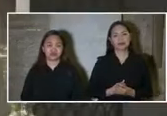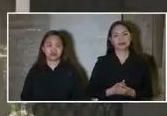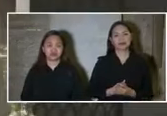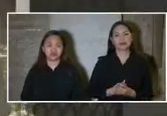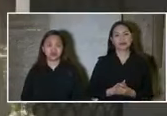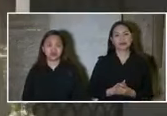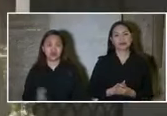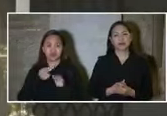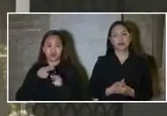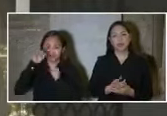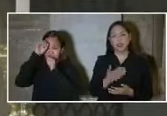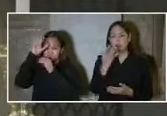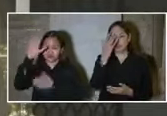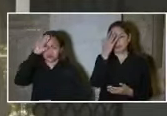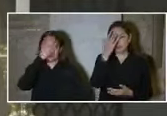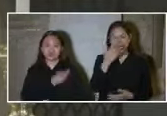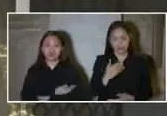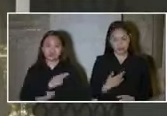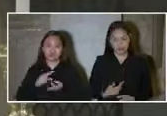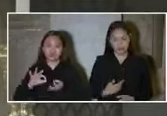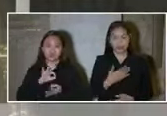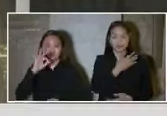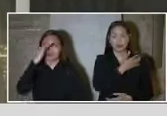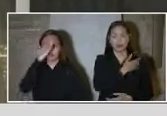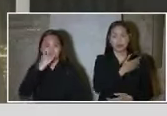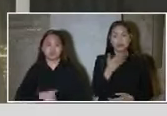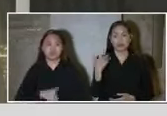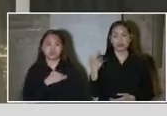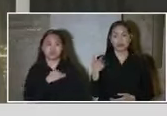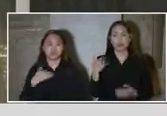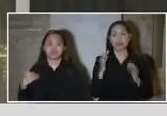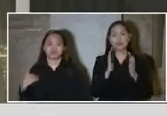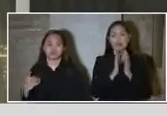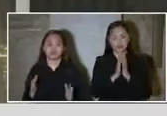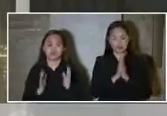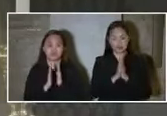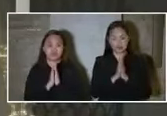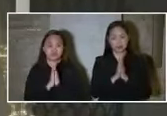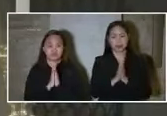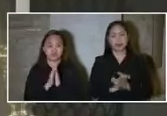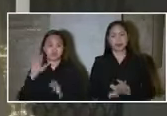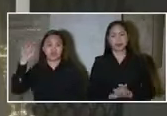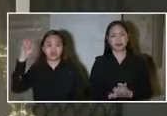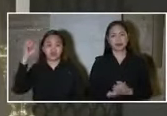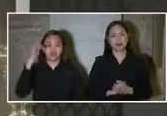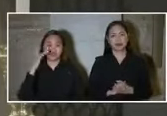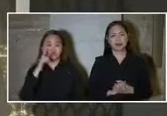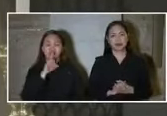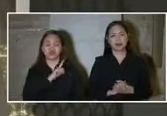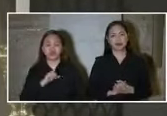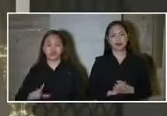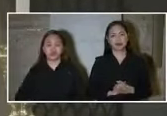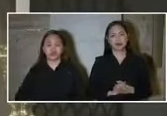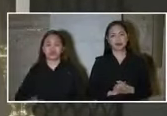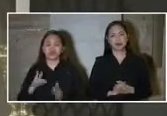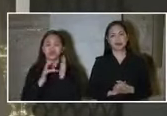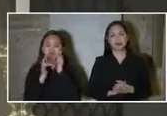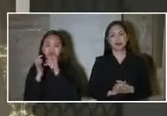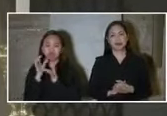In the name of the Father, and of the Son, and of the Holy Spirit. Amen. The grace of our Lord